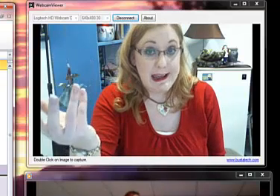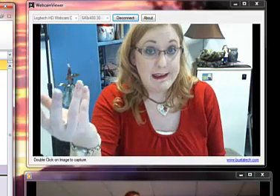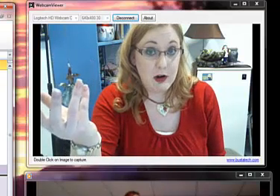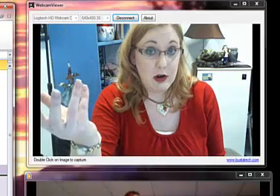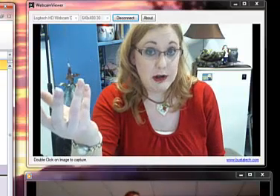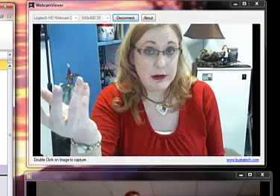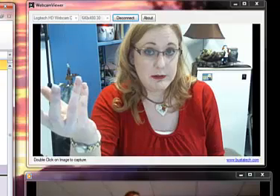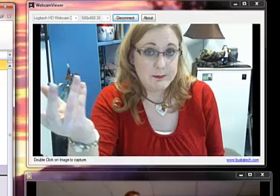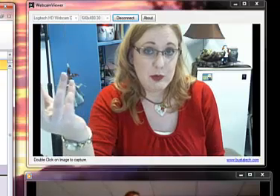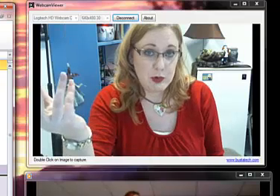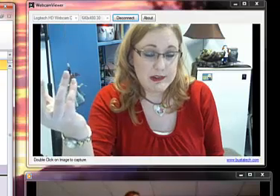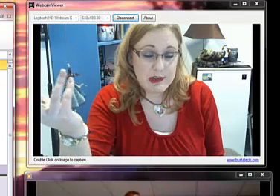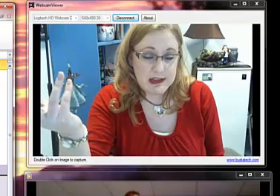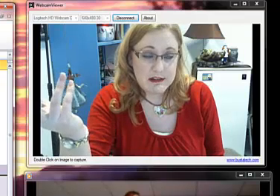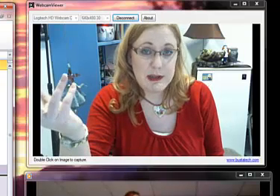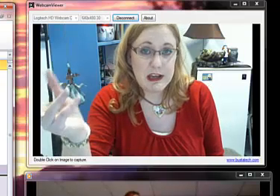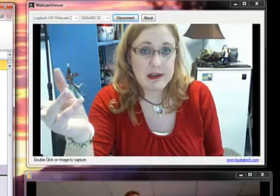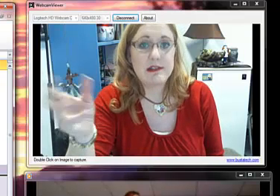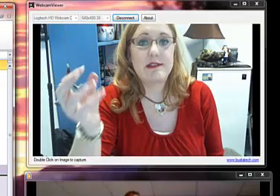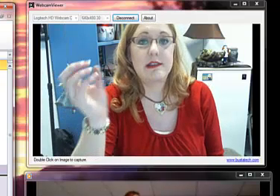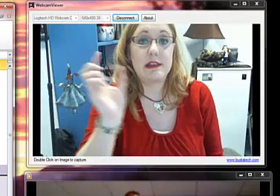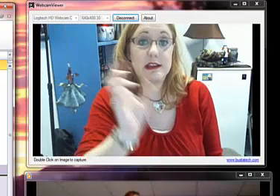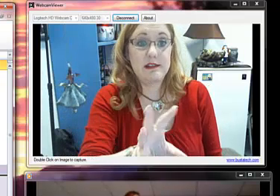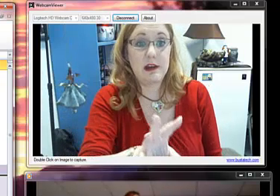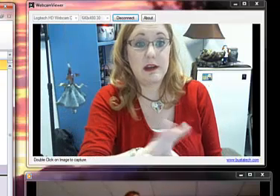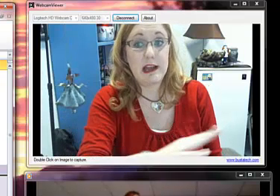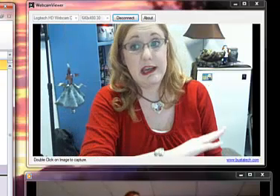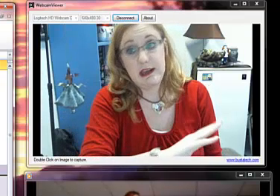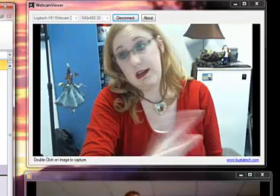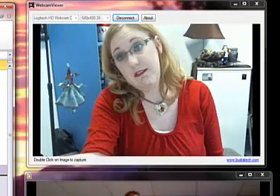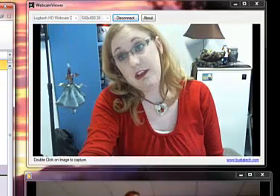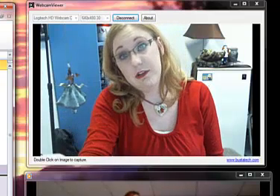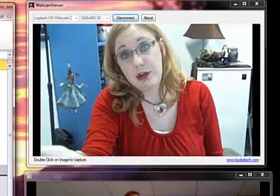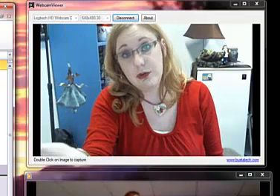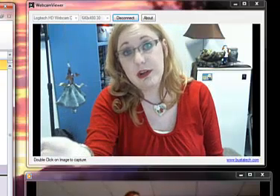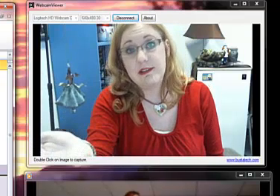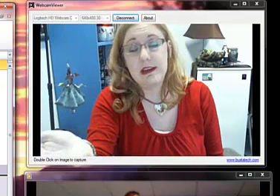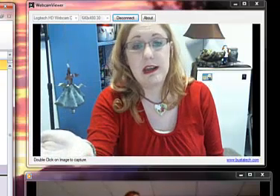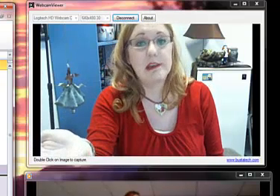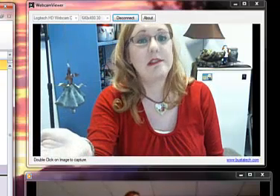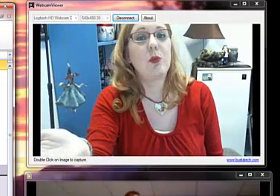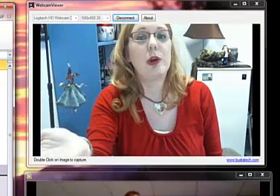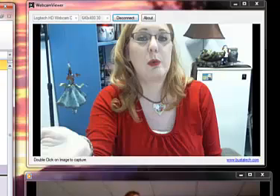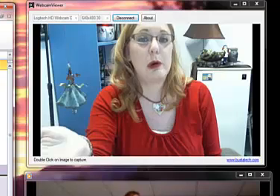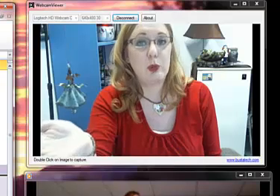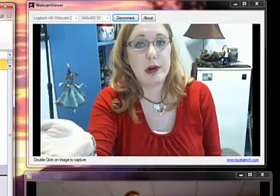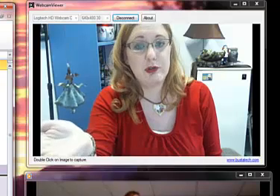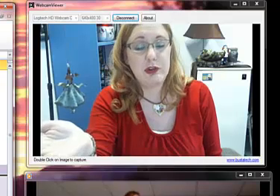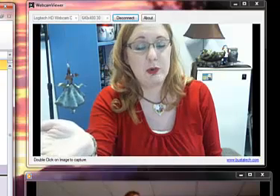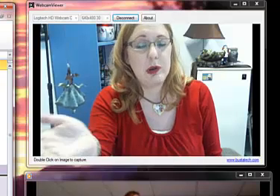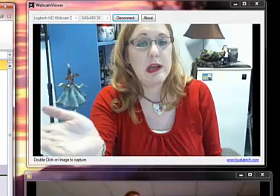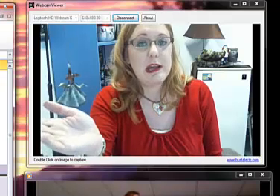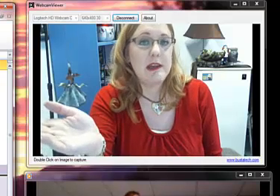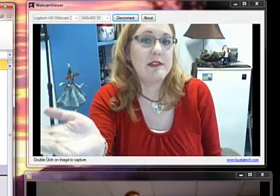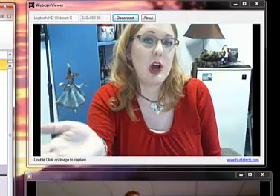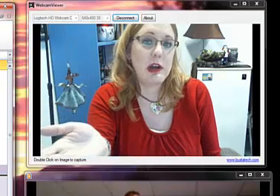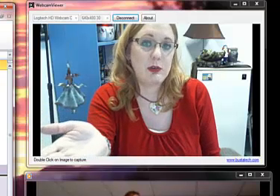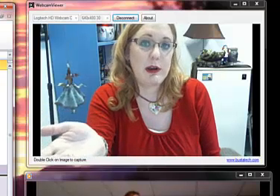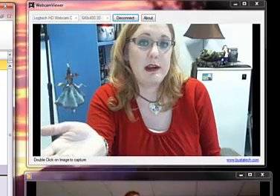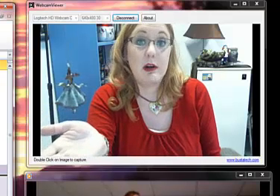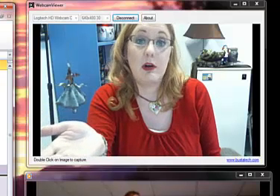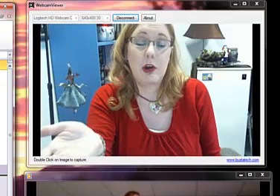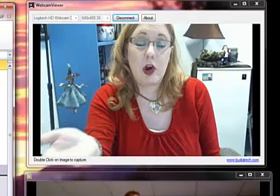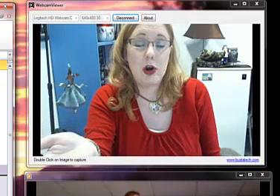an A on. The reason is because this, unlike any of the other units in ASL 101, 102, is